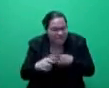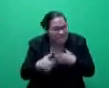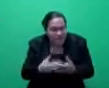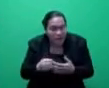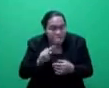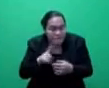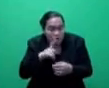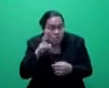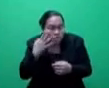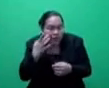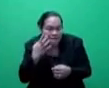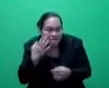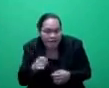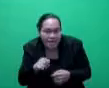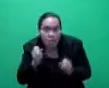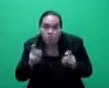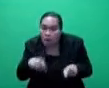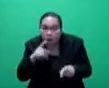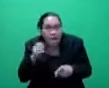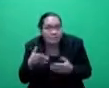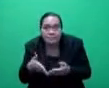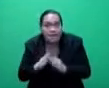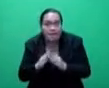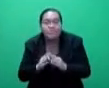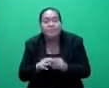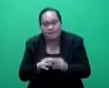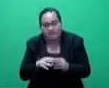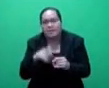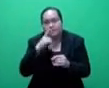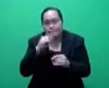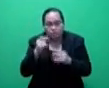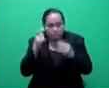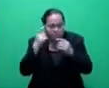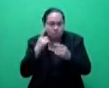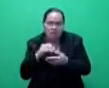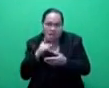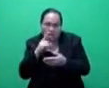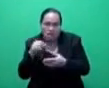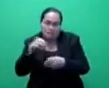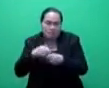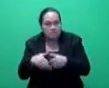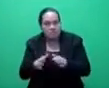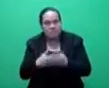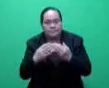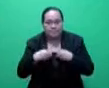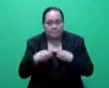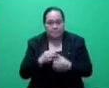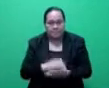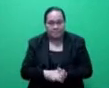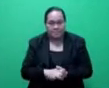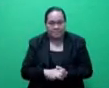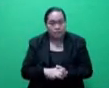entrepreneurship. Mr. Speaker, sir, despite this virus, we expect that Fiji's reputation as a destination